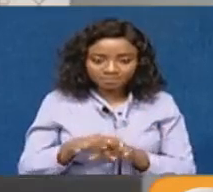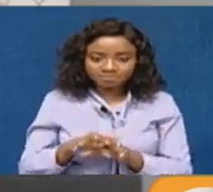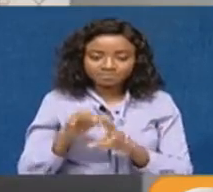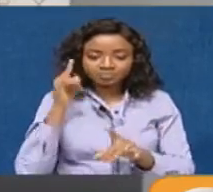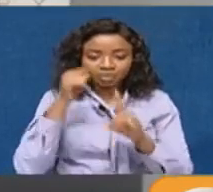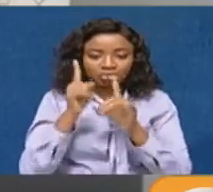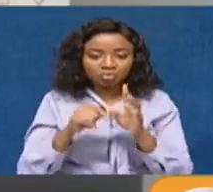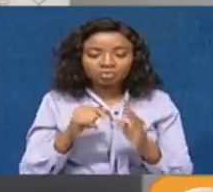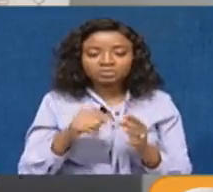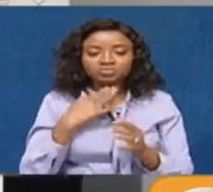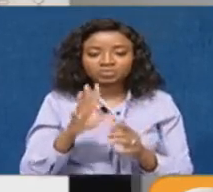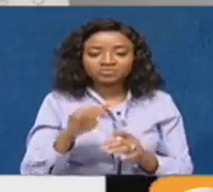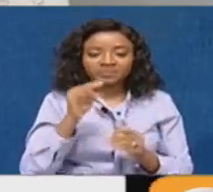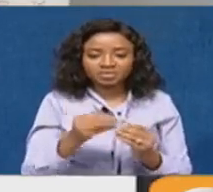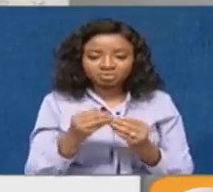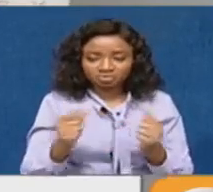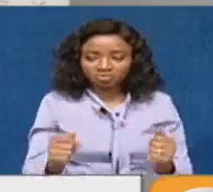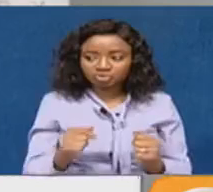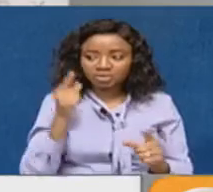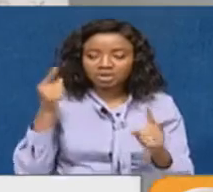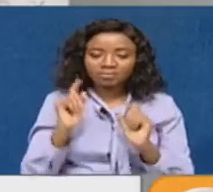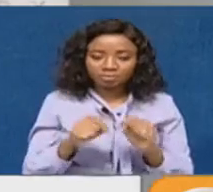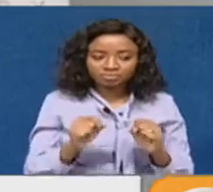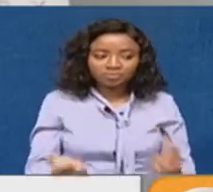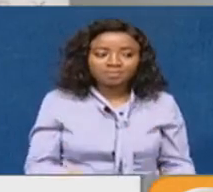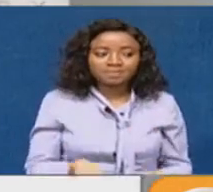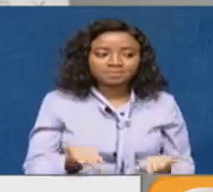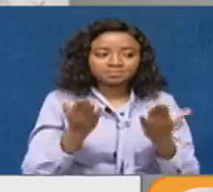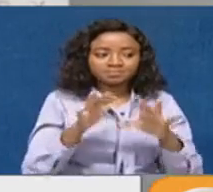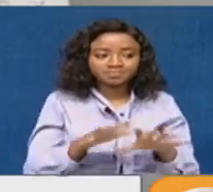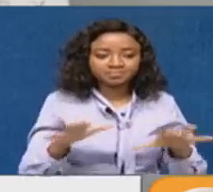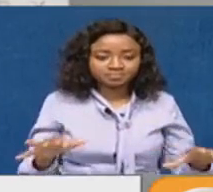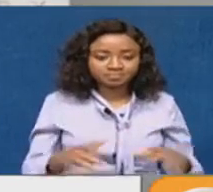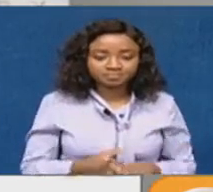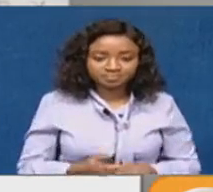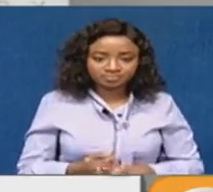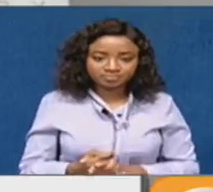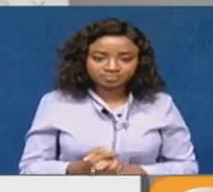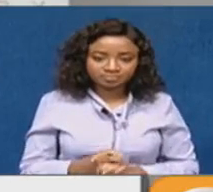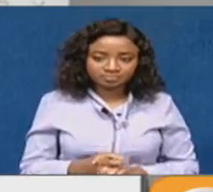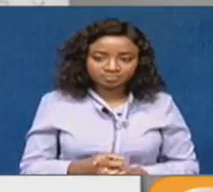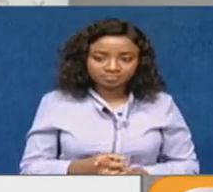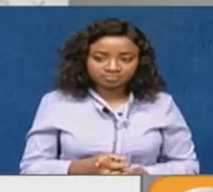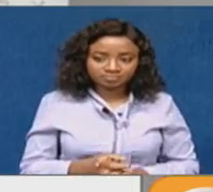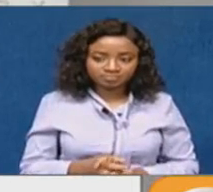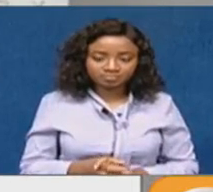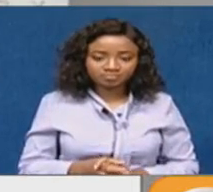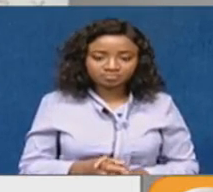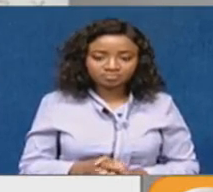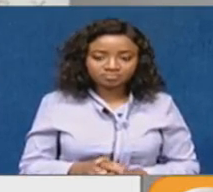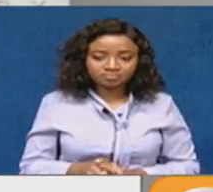market-driven solutions towards improving market liquidity. It is